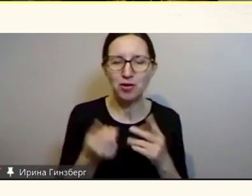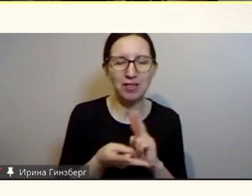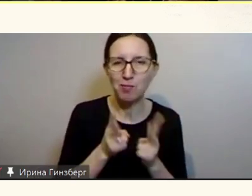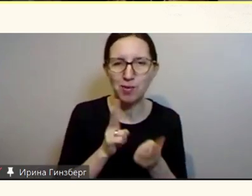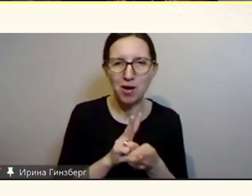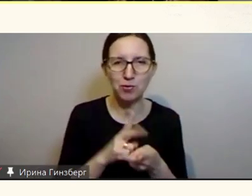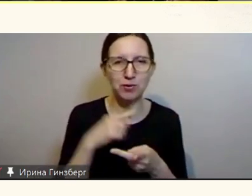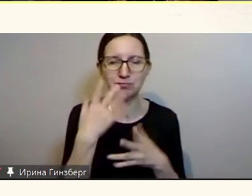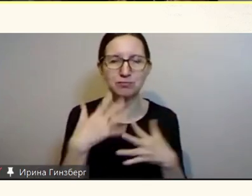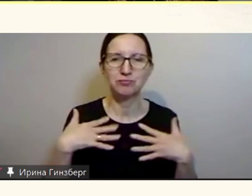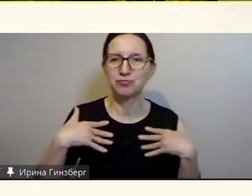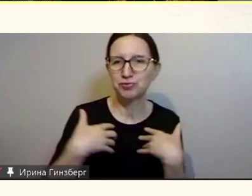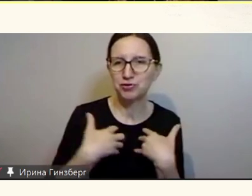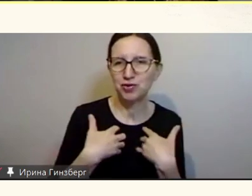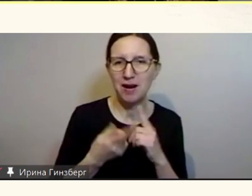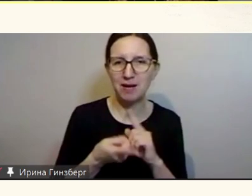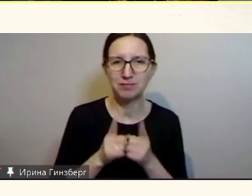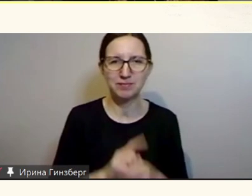Okay,